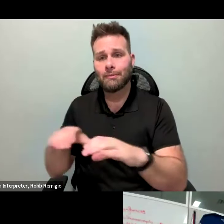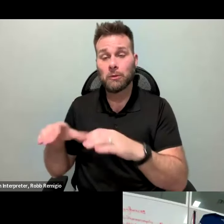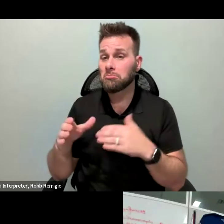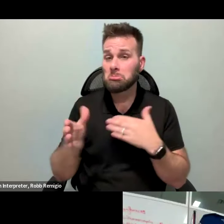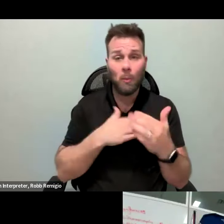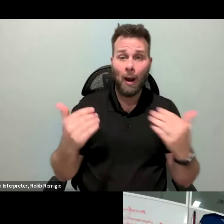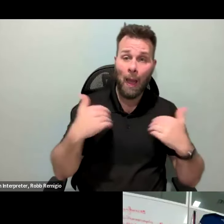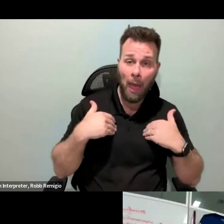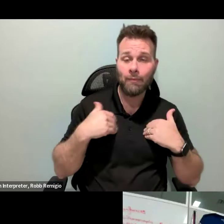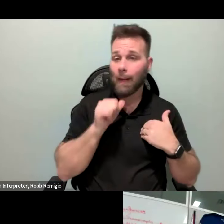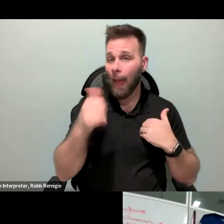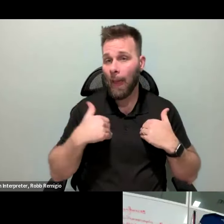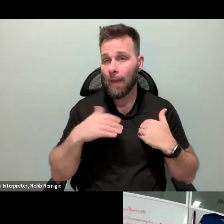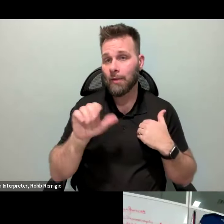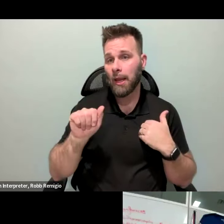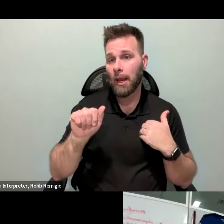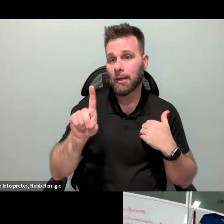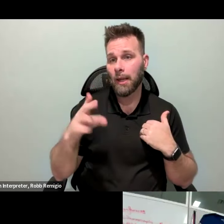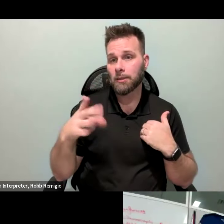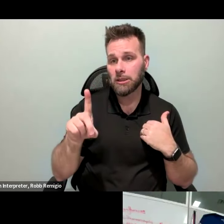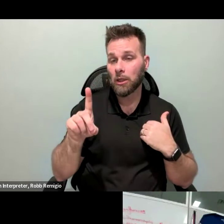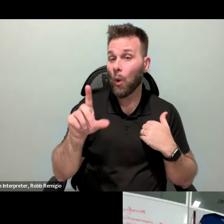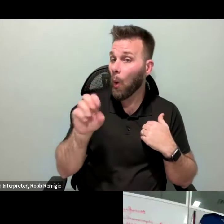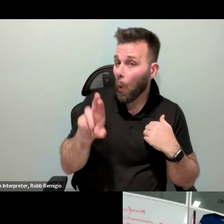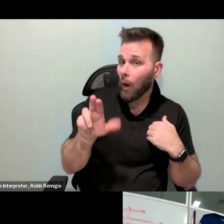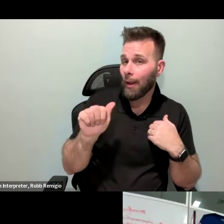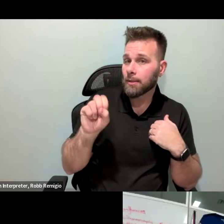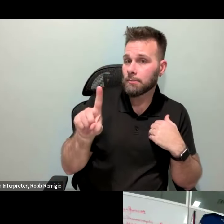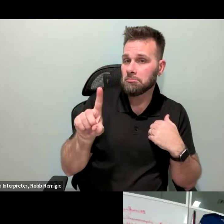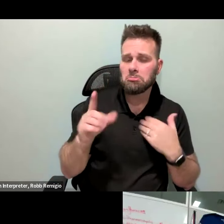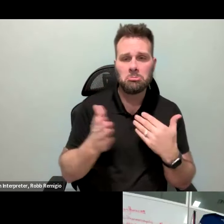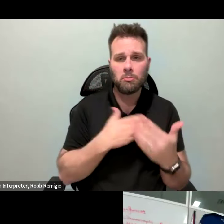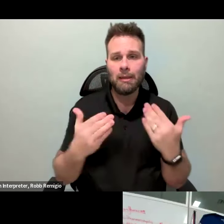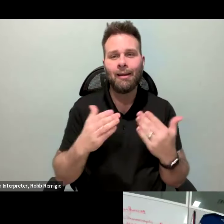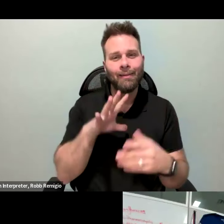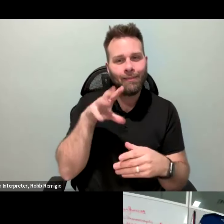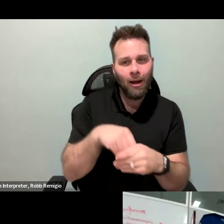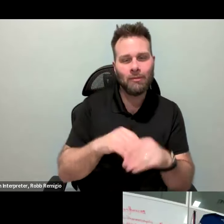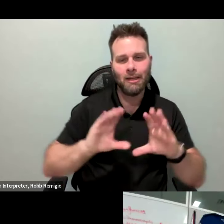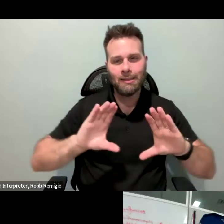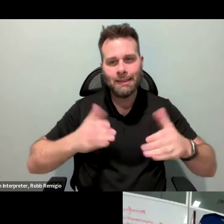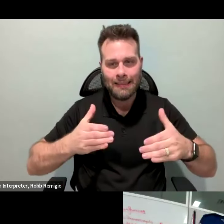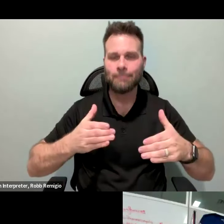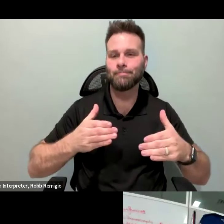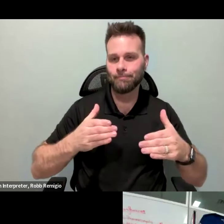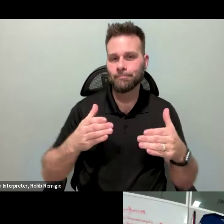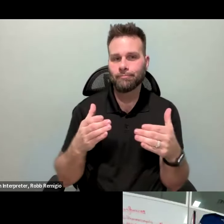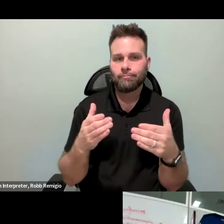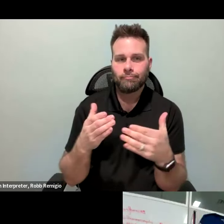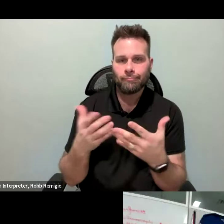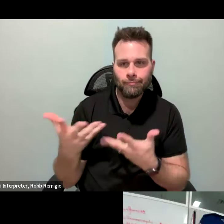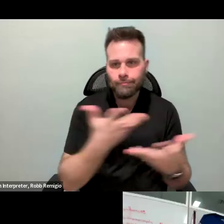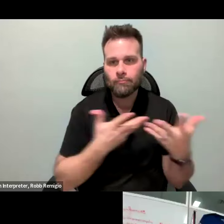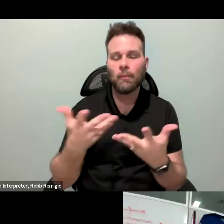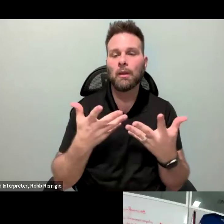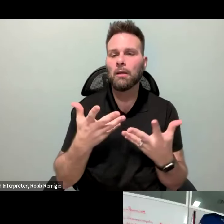or not. You should have them hopefully engage in some kind of team aspect activity. So it should not be that